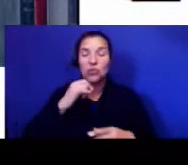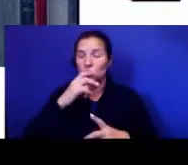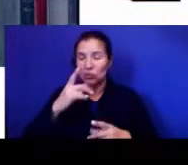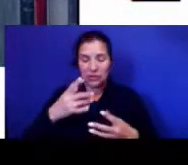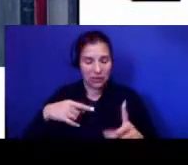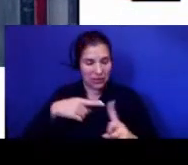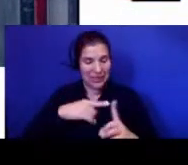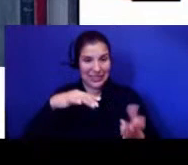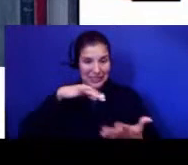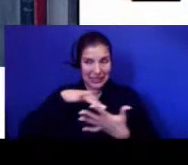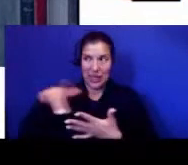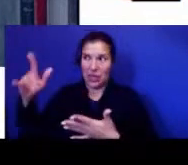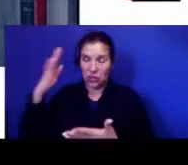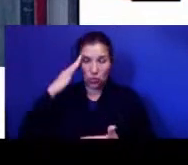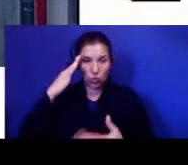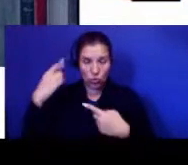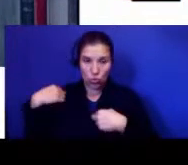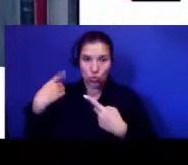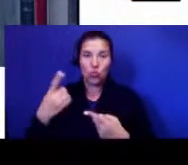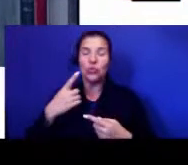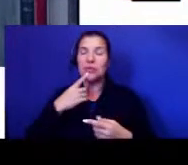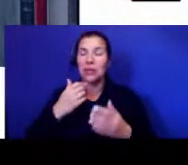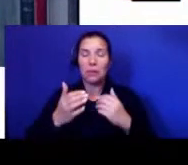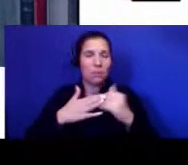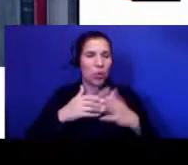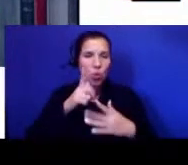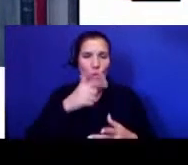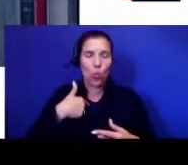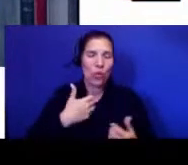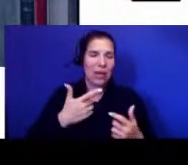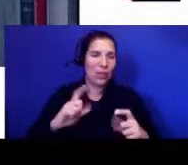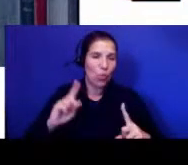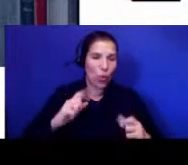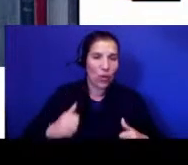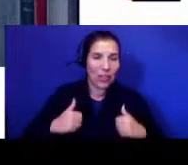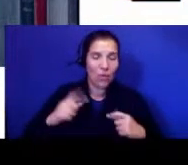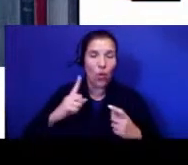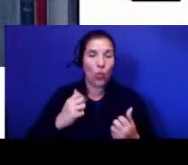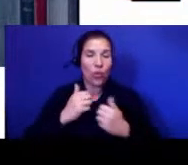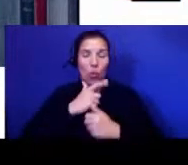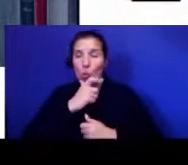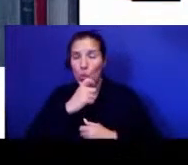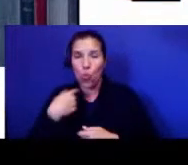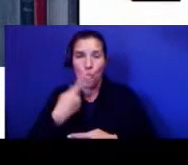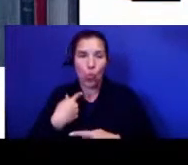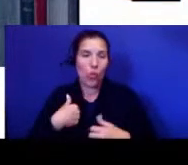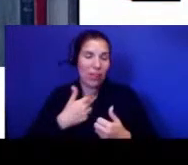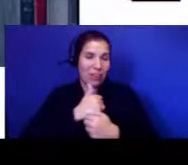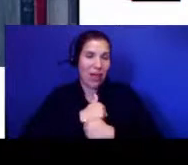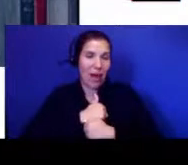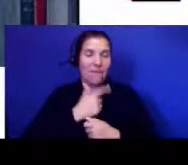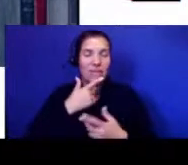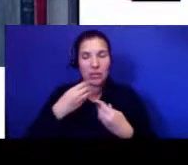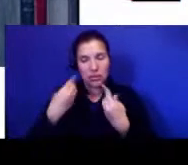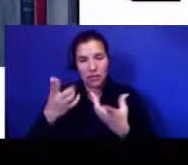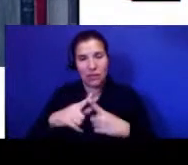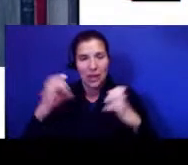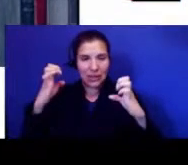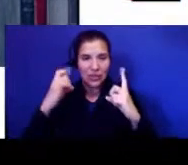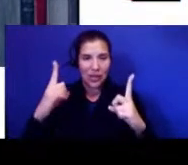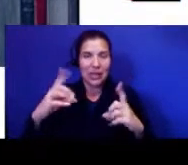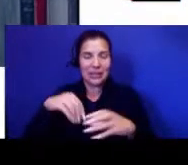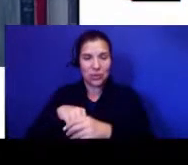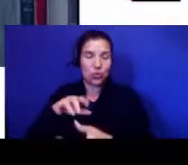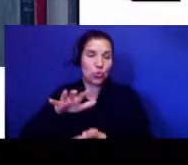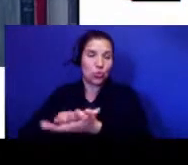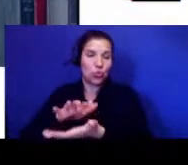live or who we love, most of us want our young people to receive relationships and sexuality educations at schools.